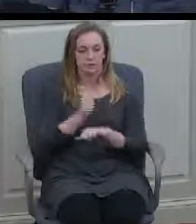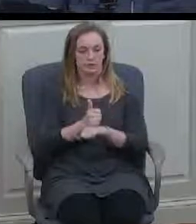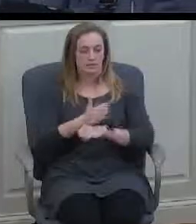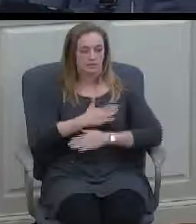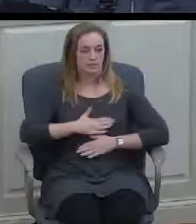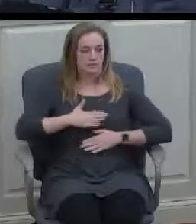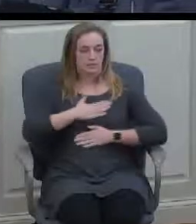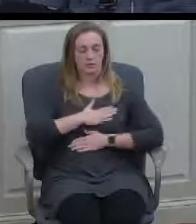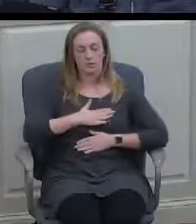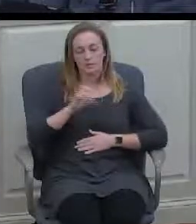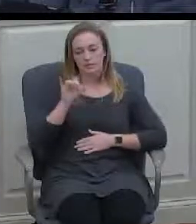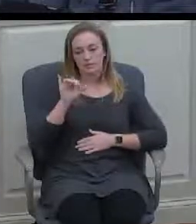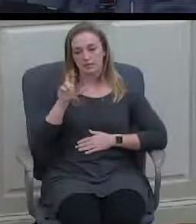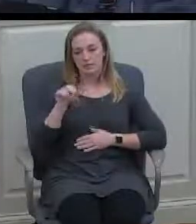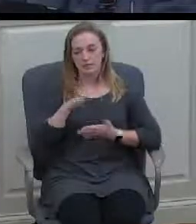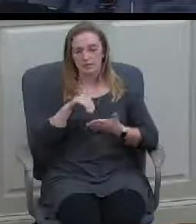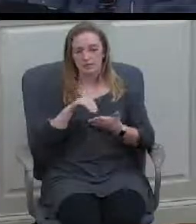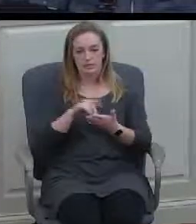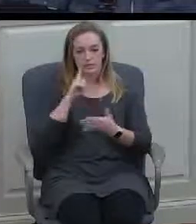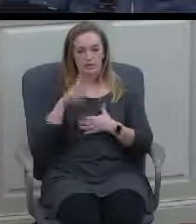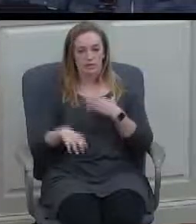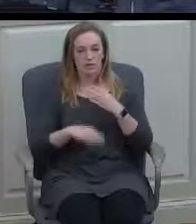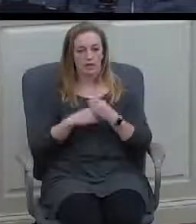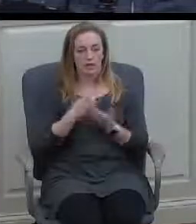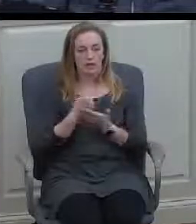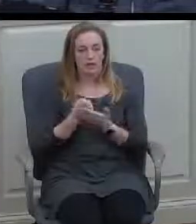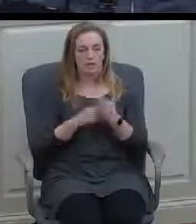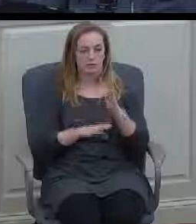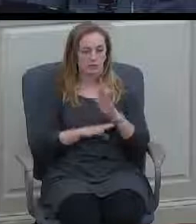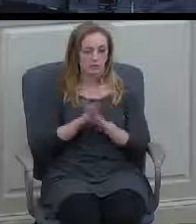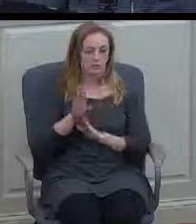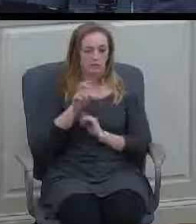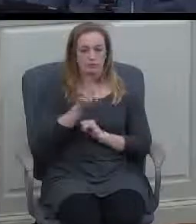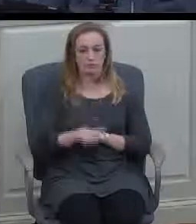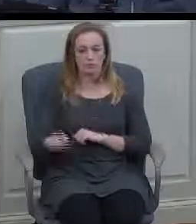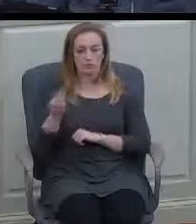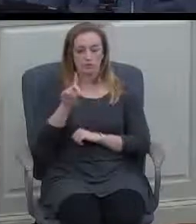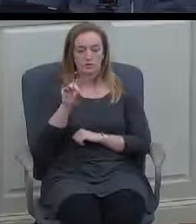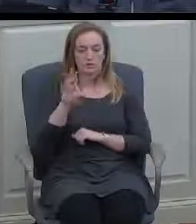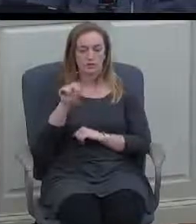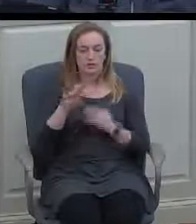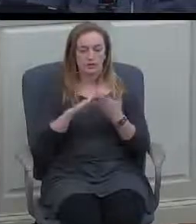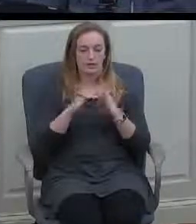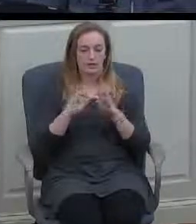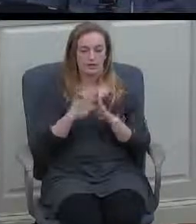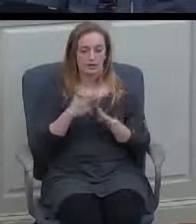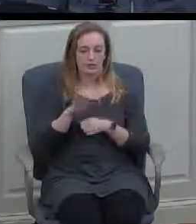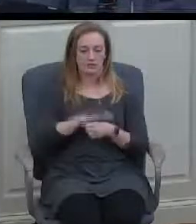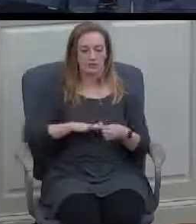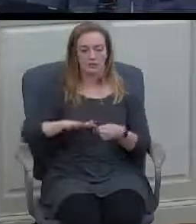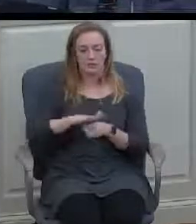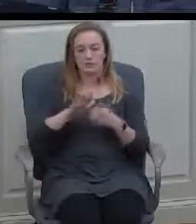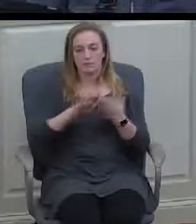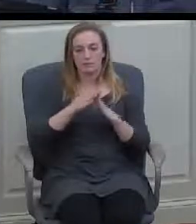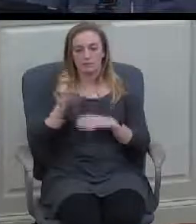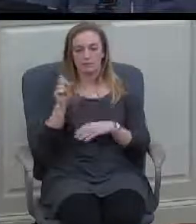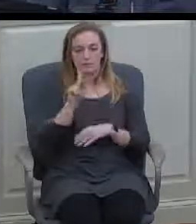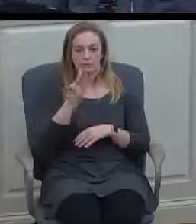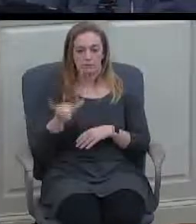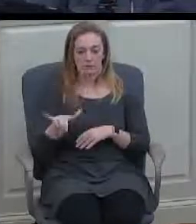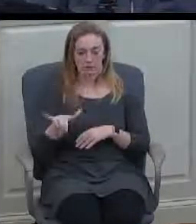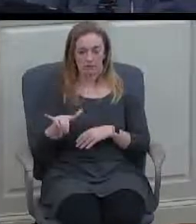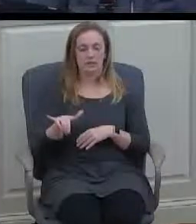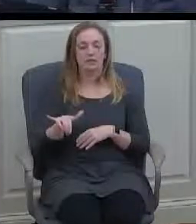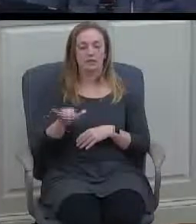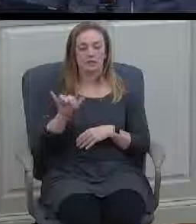entertainment destination center to aid economic growth and tourism in the downtown area of the city of Danville, Kentucky. Further directing the